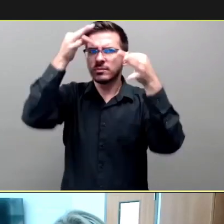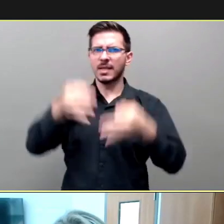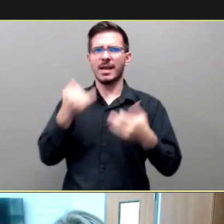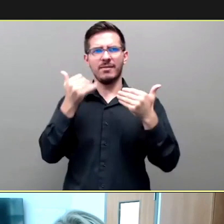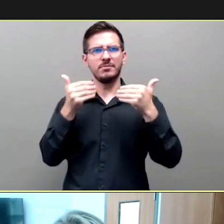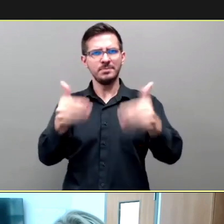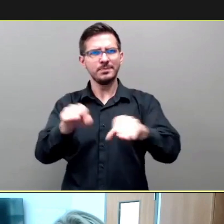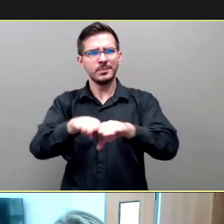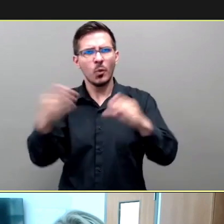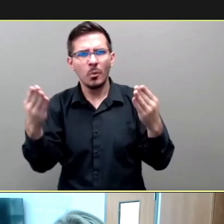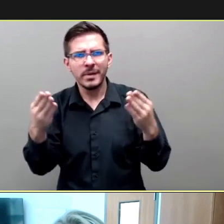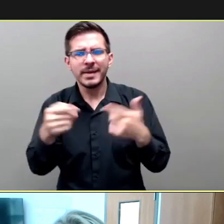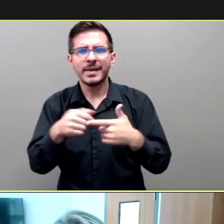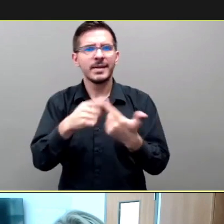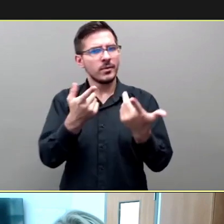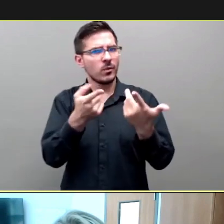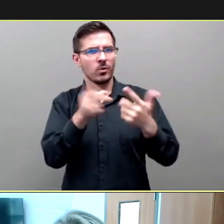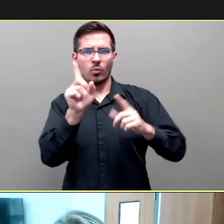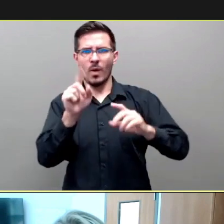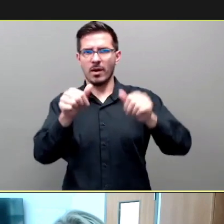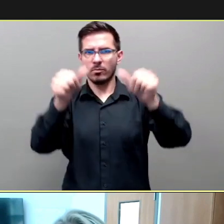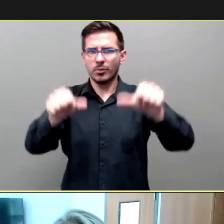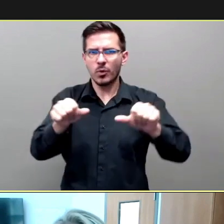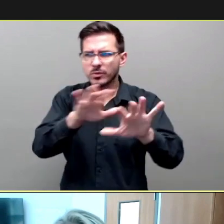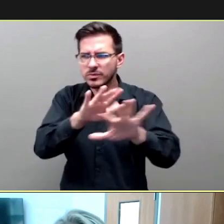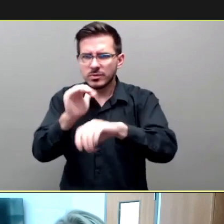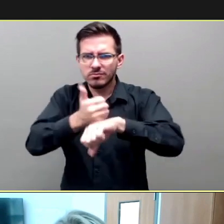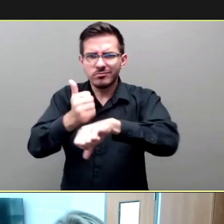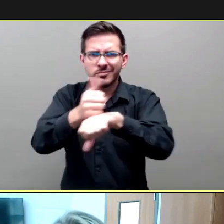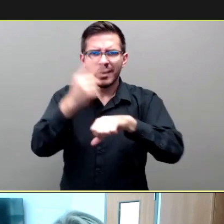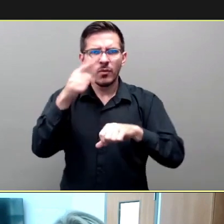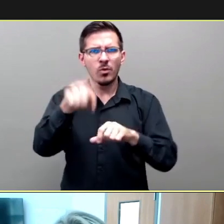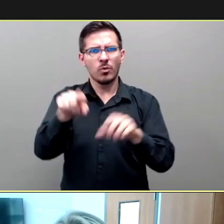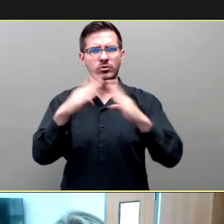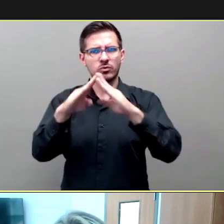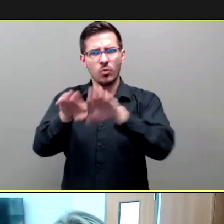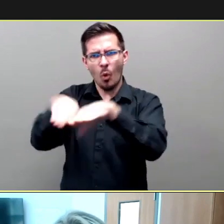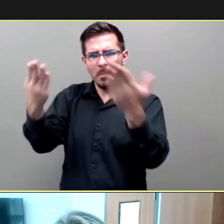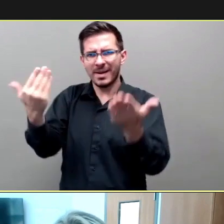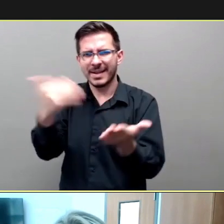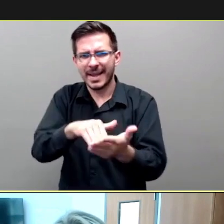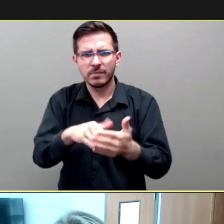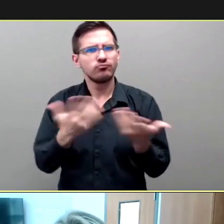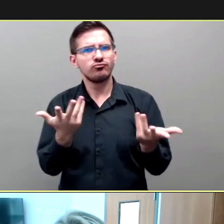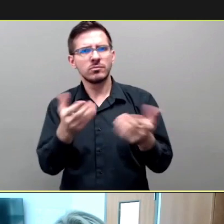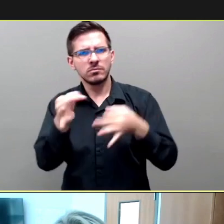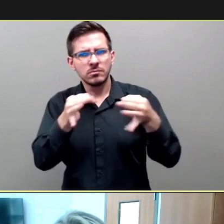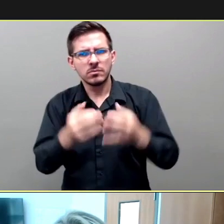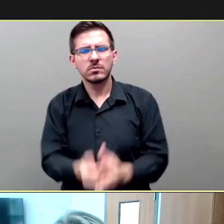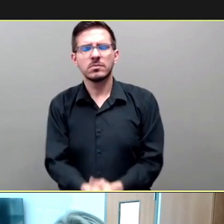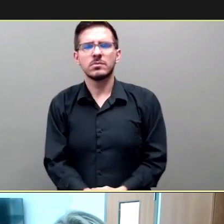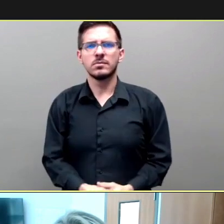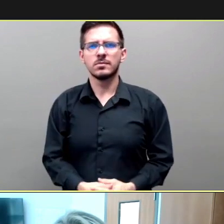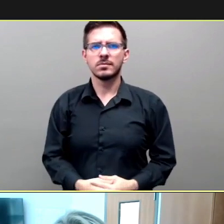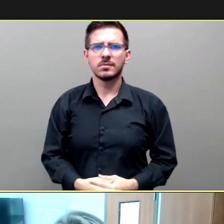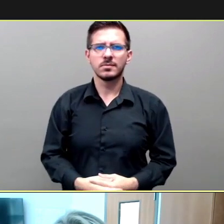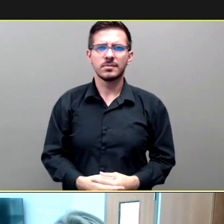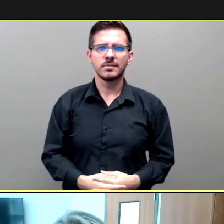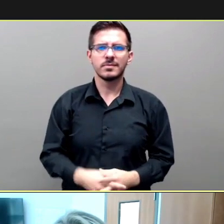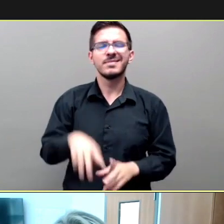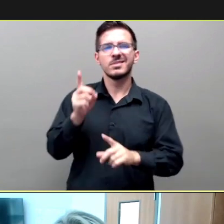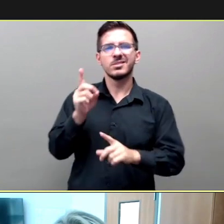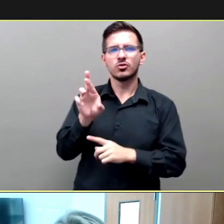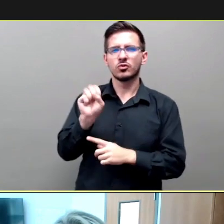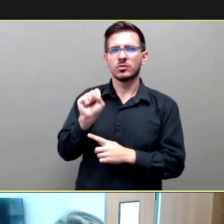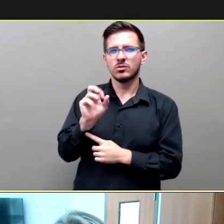And where would those criteria need to be for those shelters to be reopened? Great question. And I